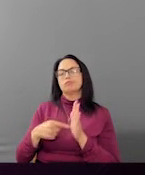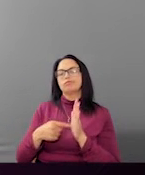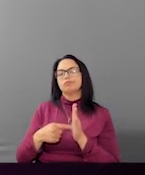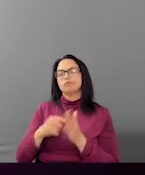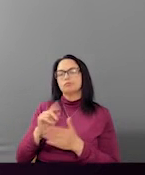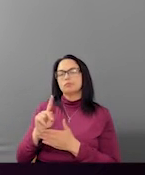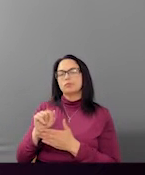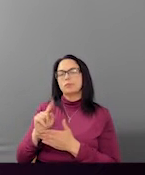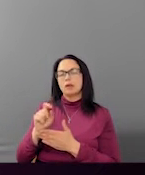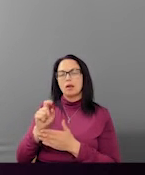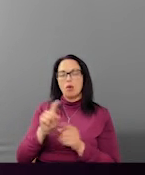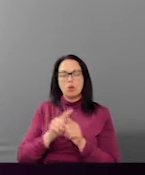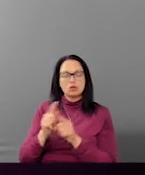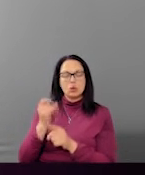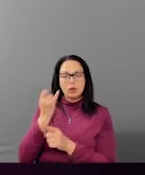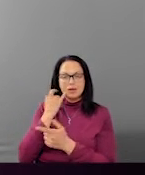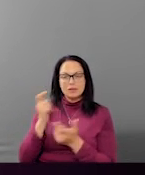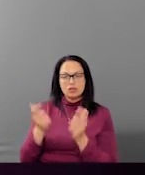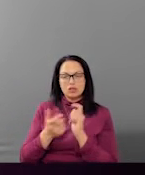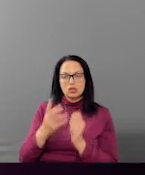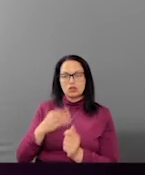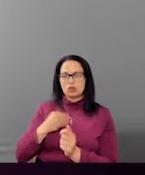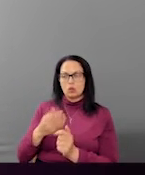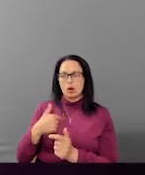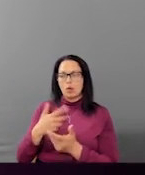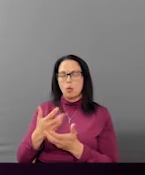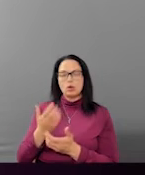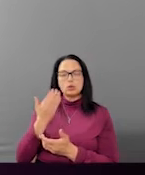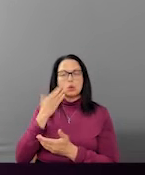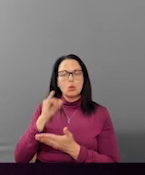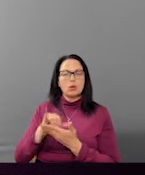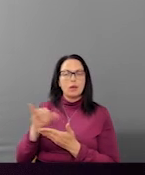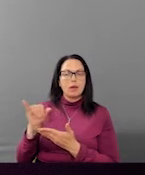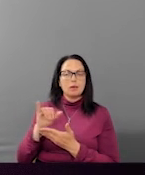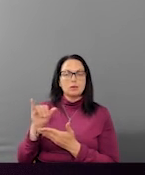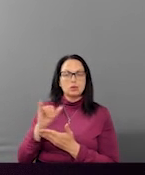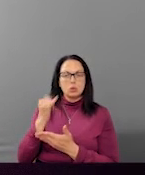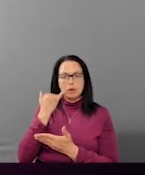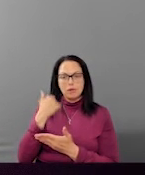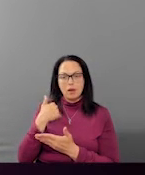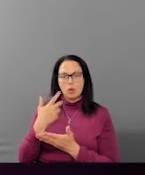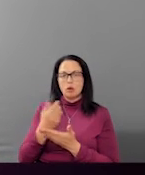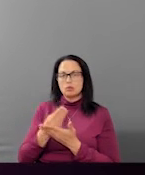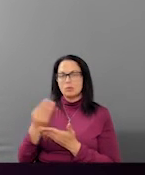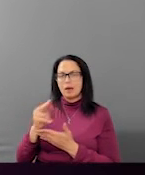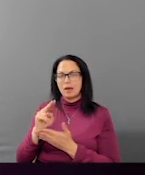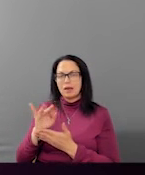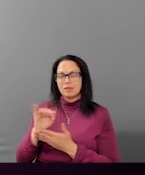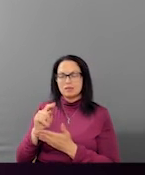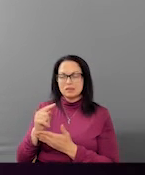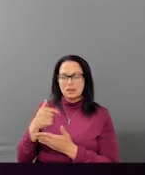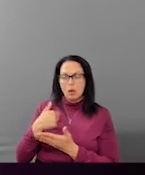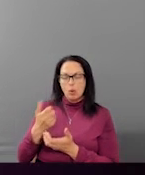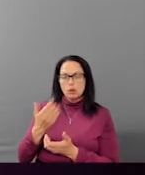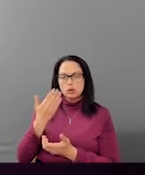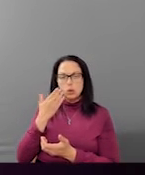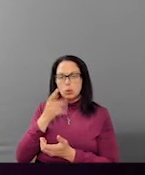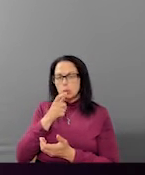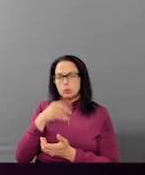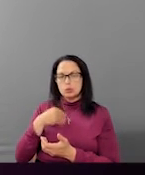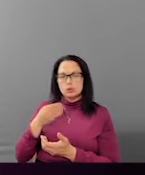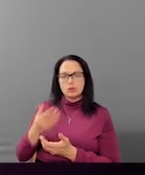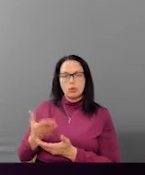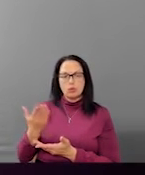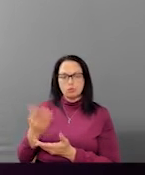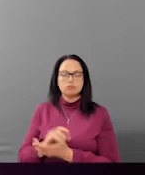if it ever changes owners, I want to know that too, because if I want to buy an NFT, I kind of want to know who the owner is so I can go approach them and give them an offer,